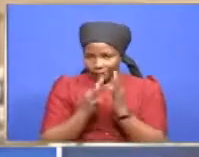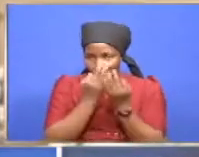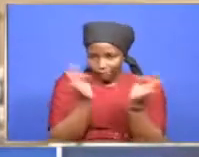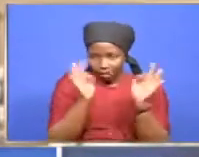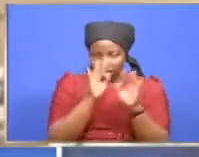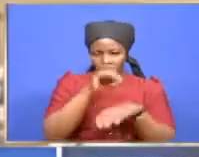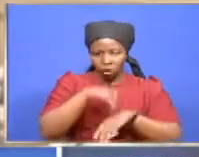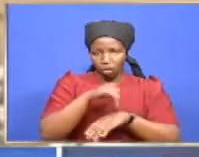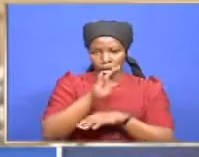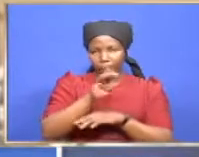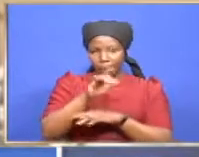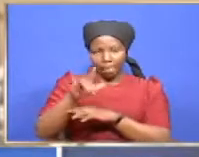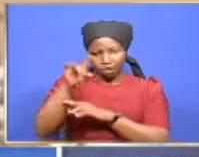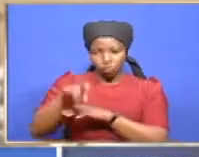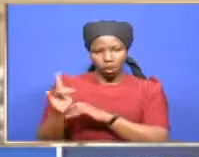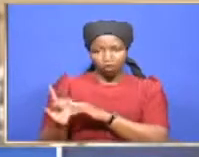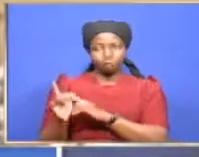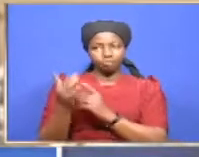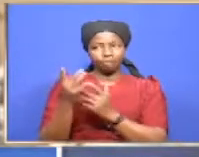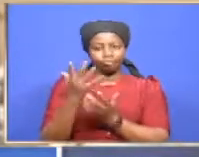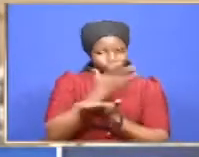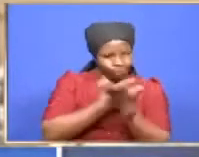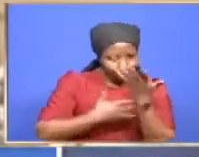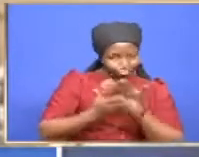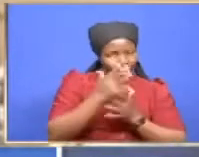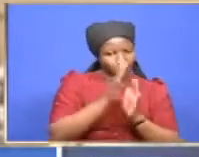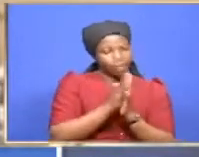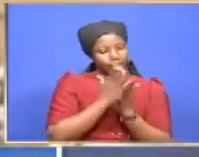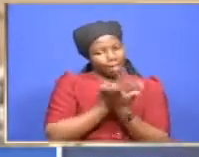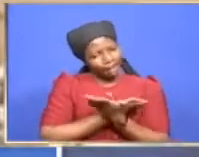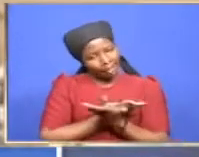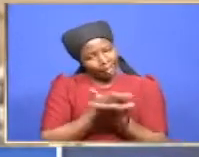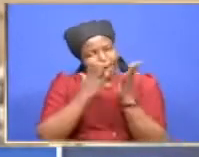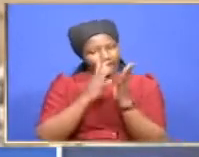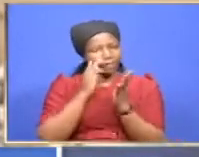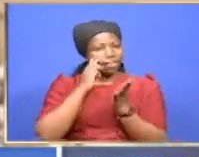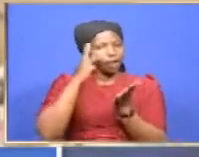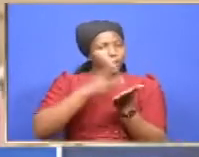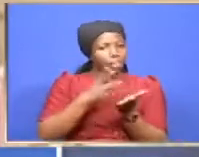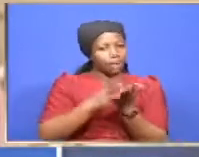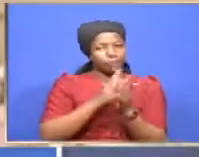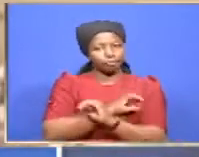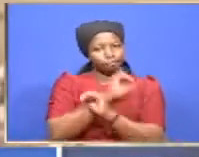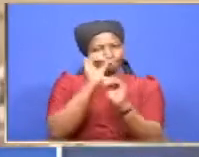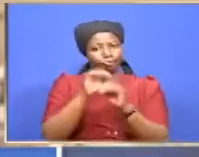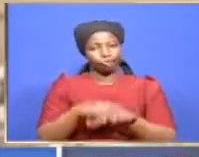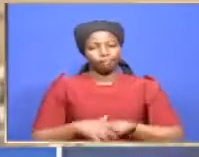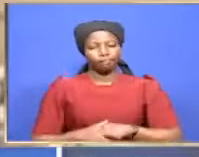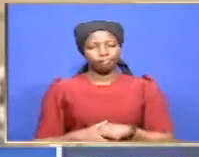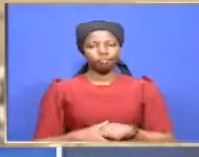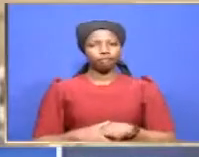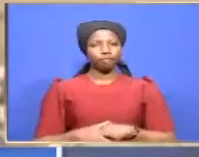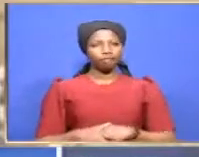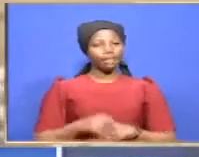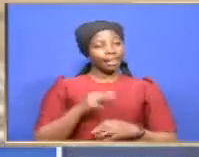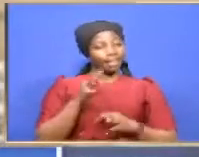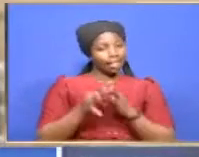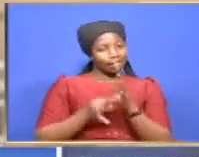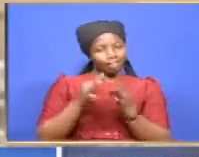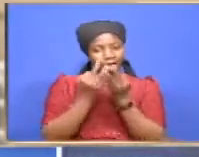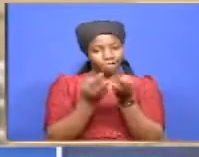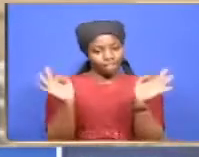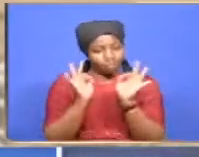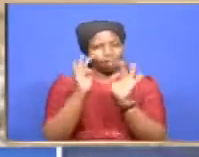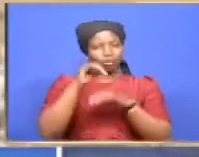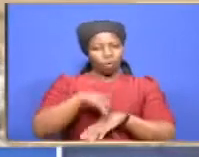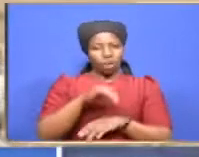should not come into contact with either of the witnesses, and also that if they are to be released on cash bail,